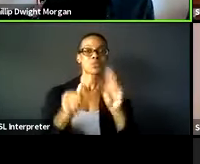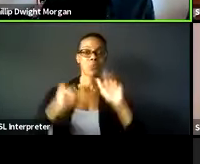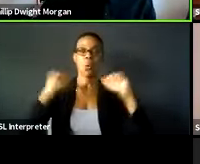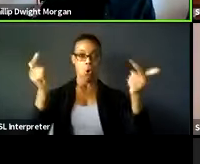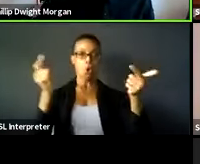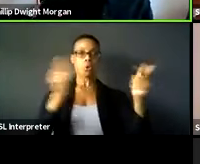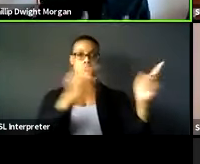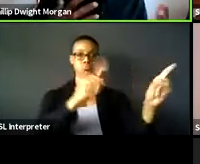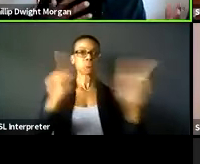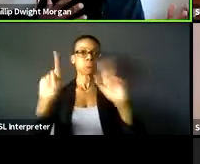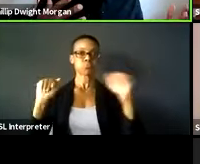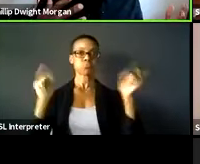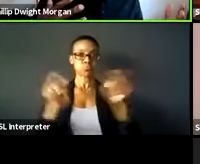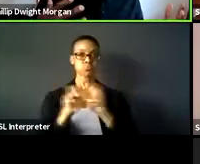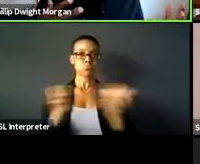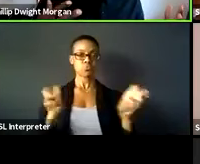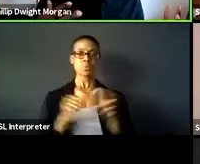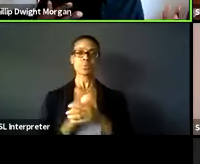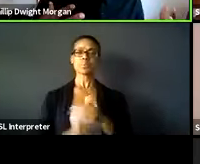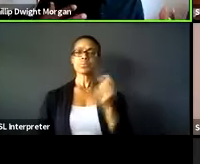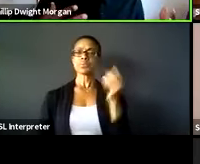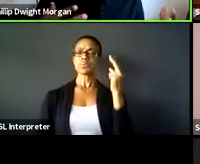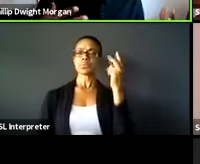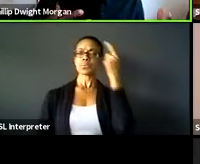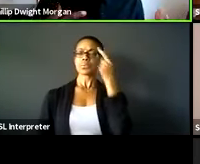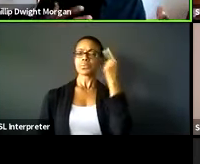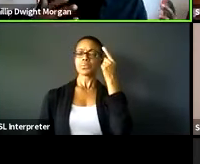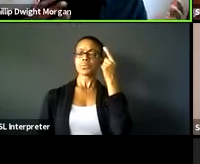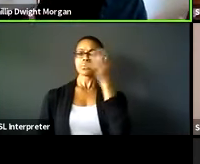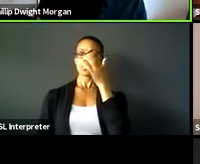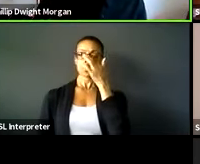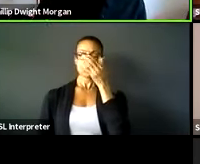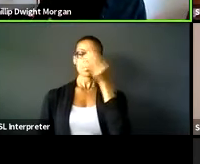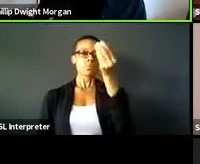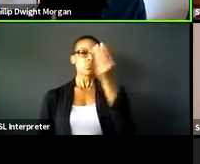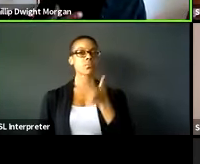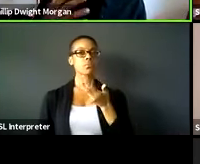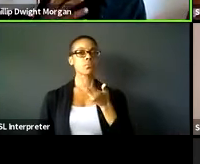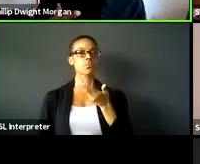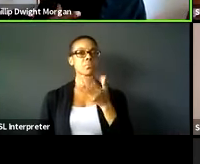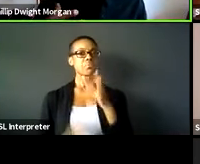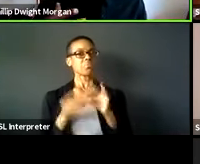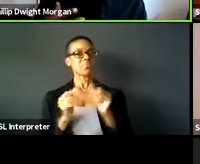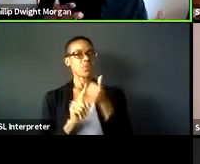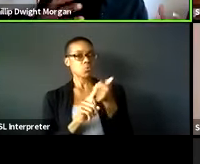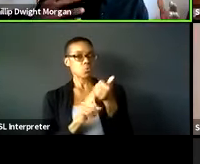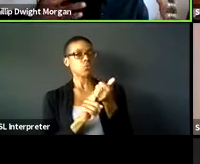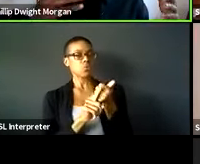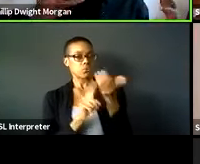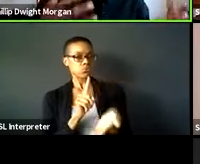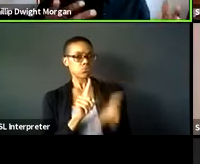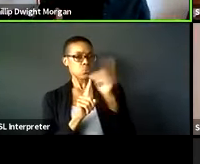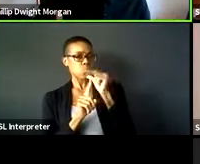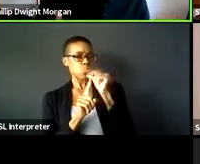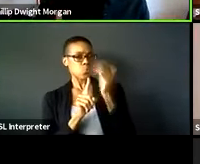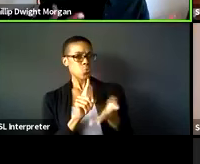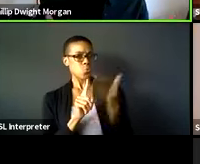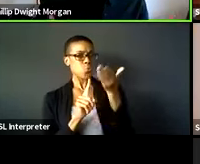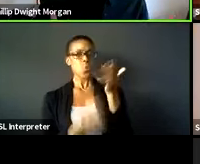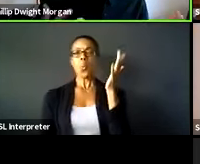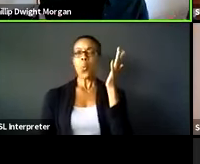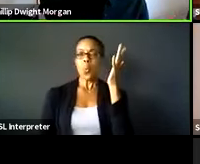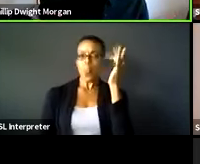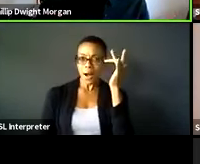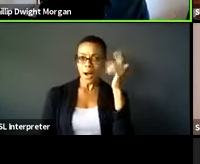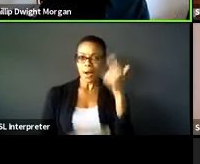group. And so I'm just wondering if you can tell us a bit about yourself and specifically why it's important to